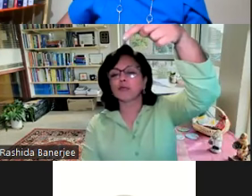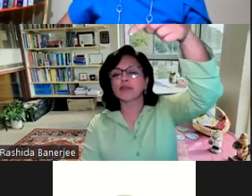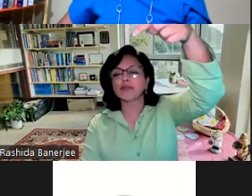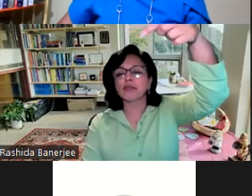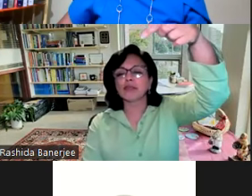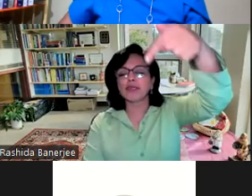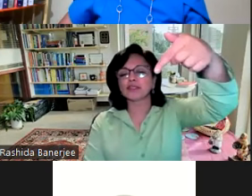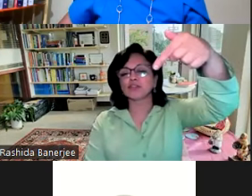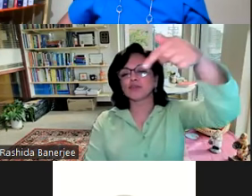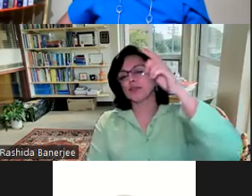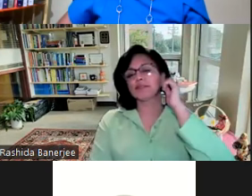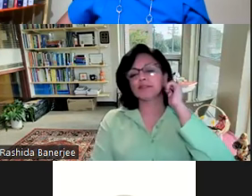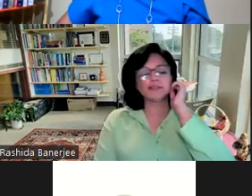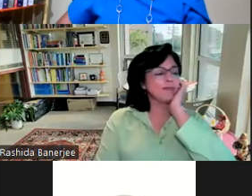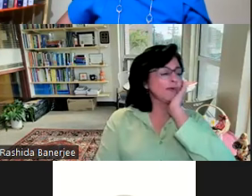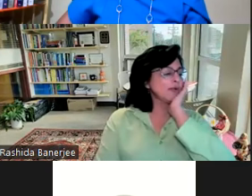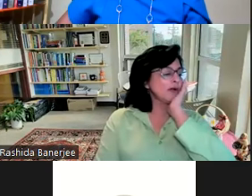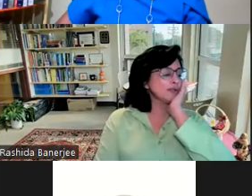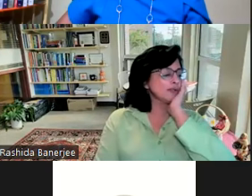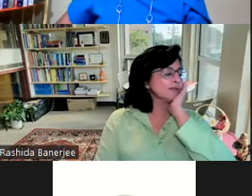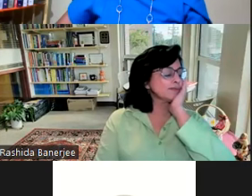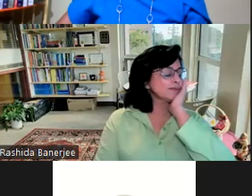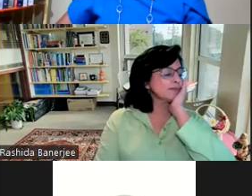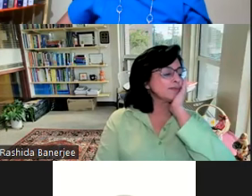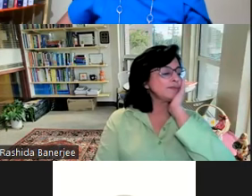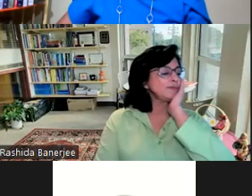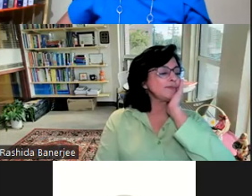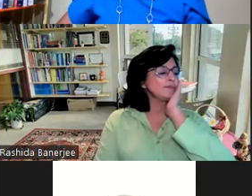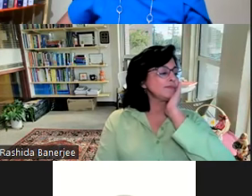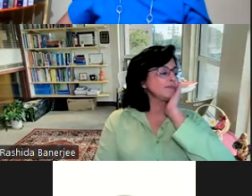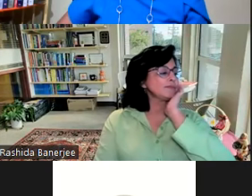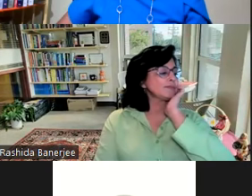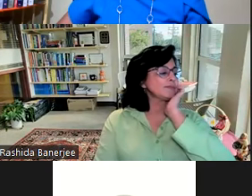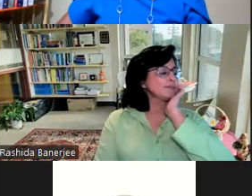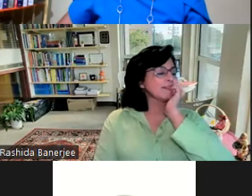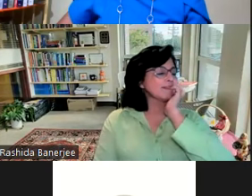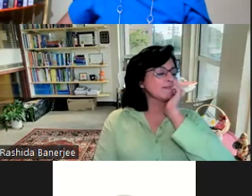and whether you can get into the next step or not.